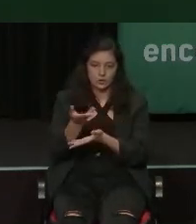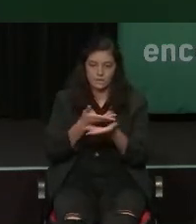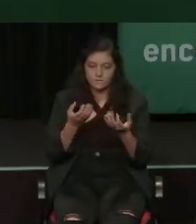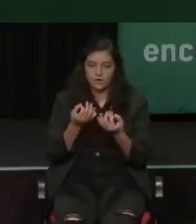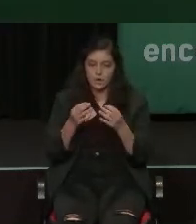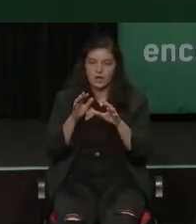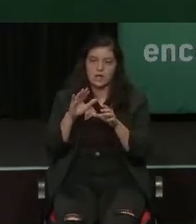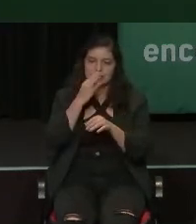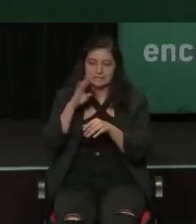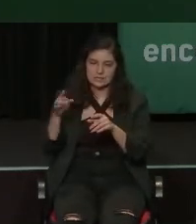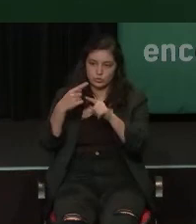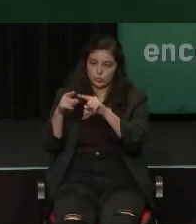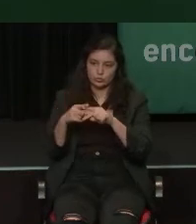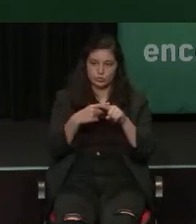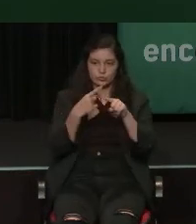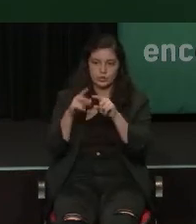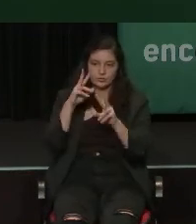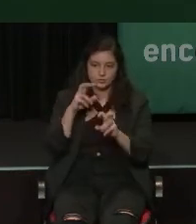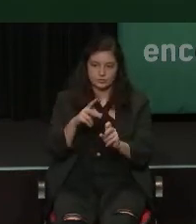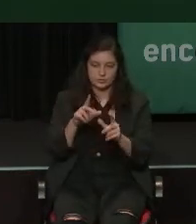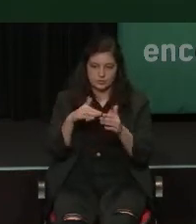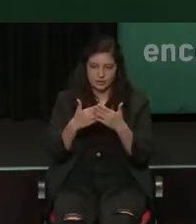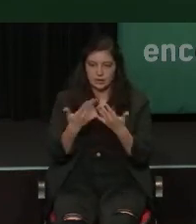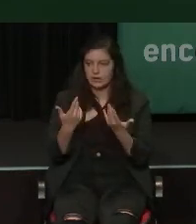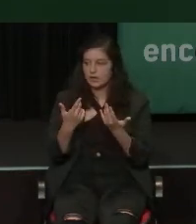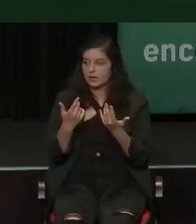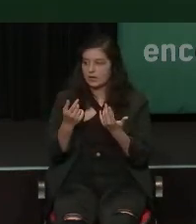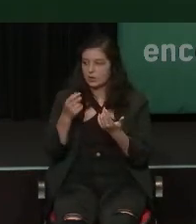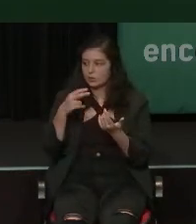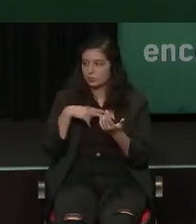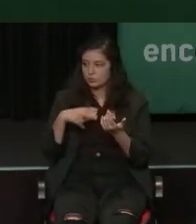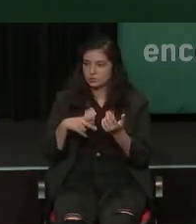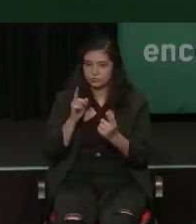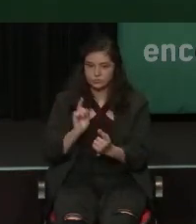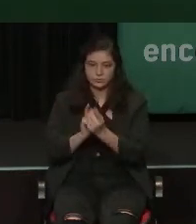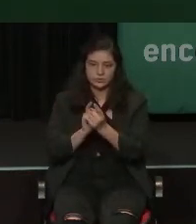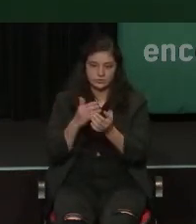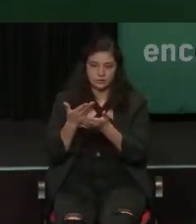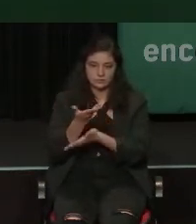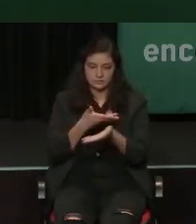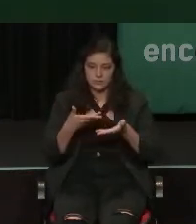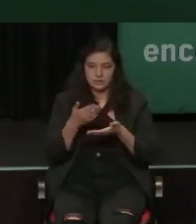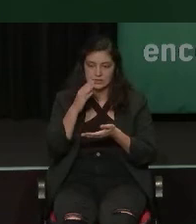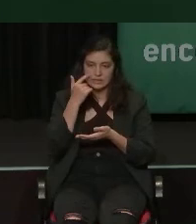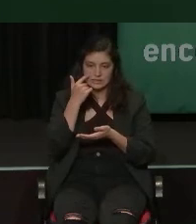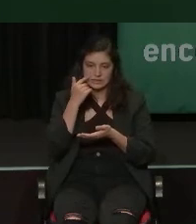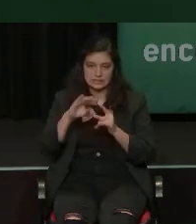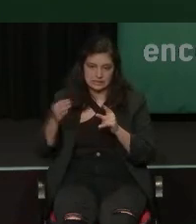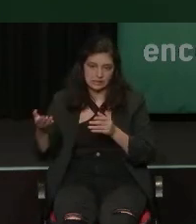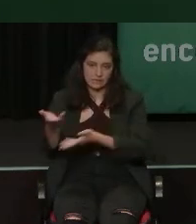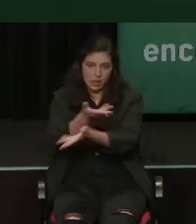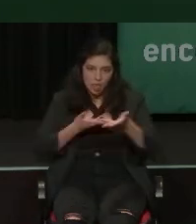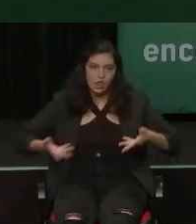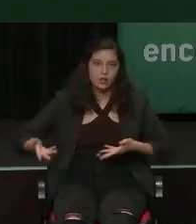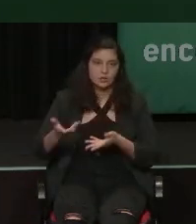fields of science and research, meeting their Portuguese counterparts, exchanging the scientific knowledge between